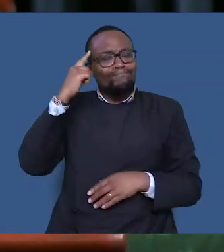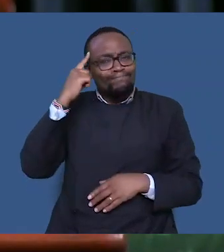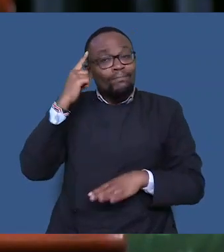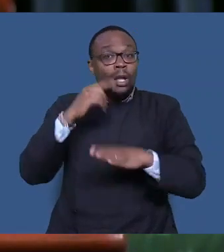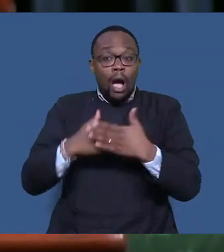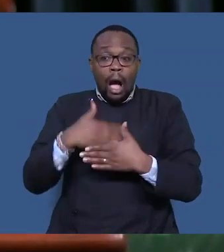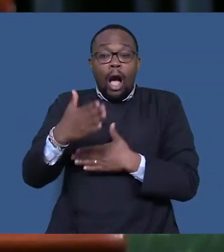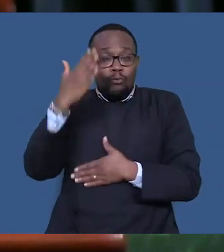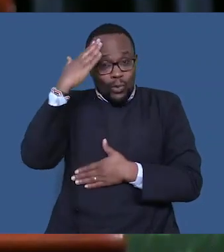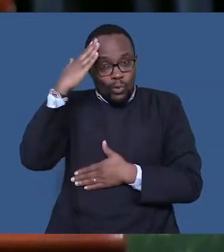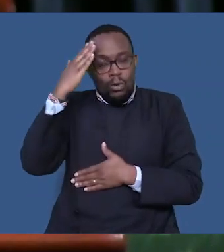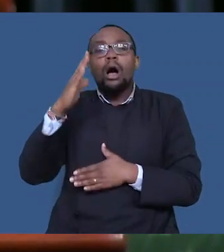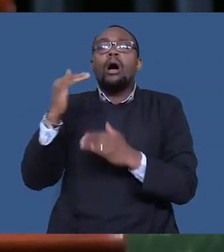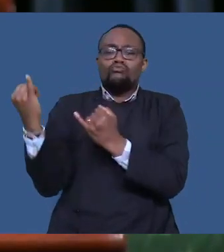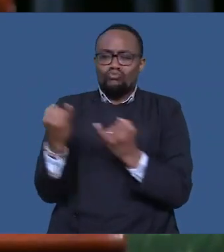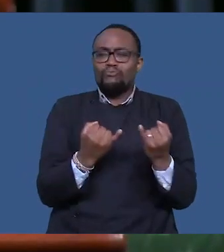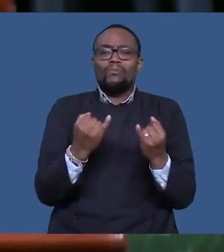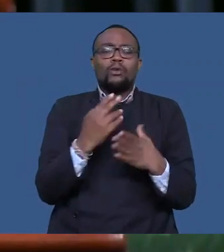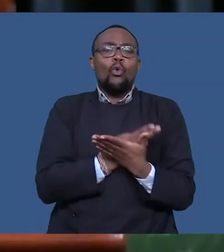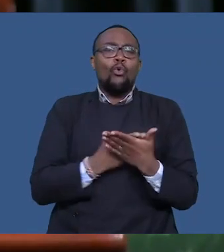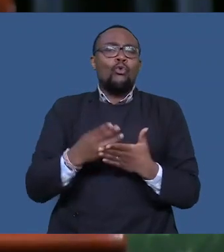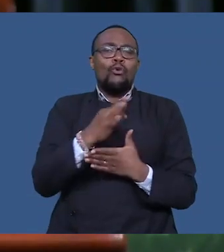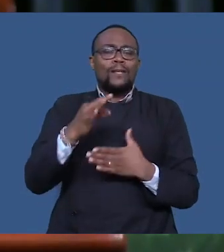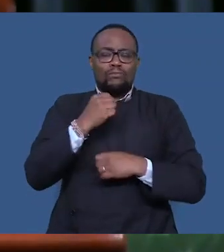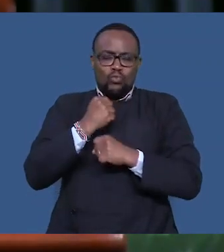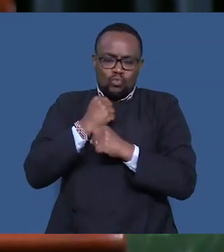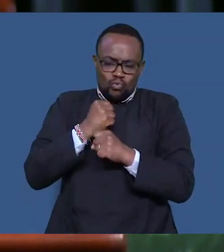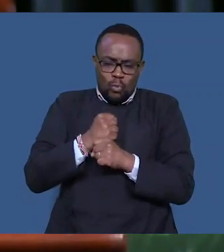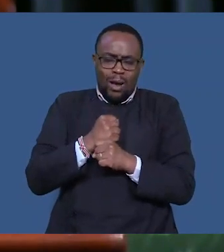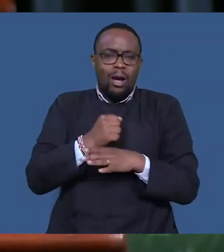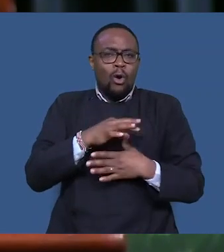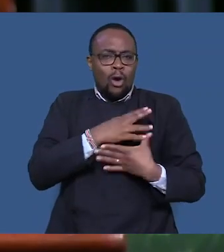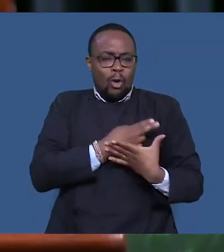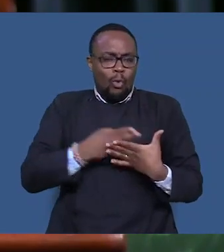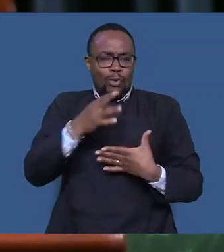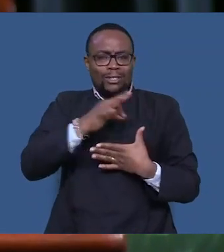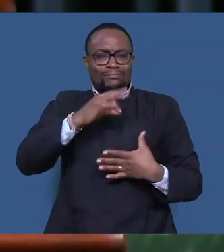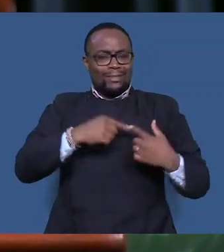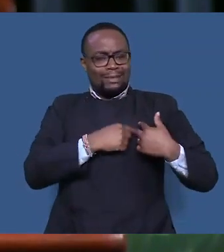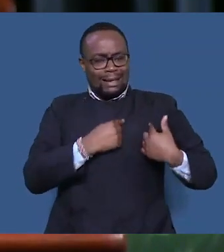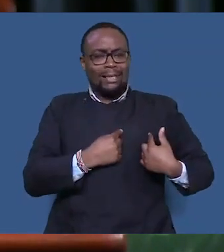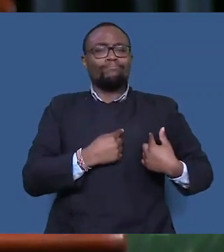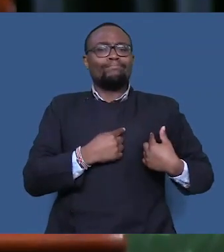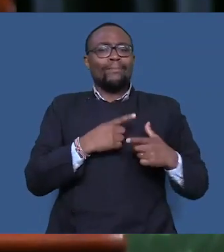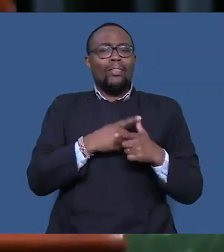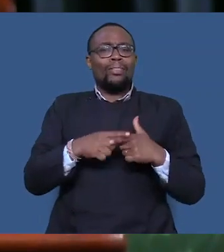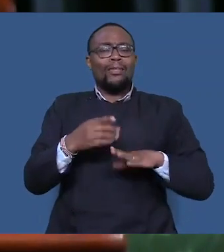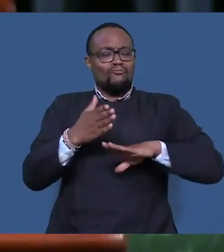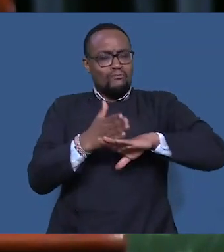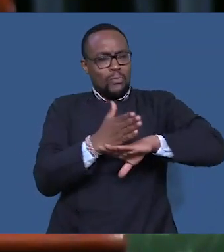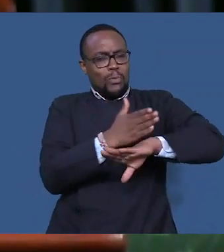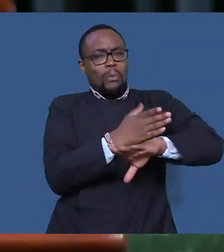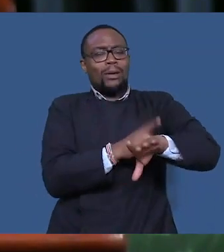in mind, you just partner. You continually and consistently ask the Spirit of God to actually reveal more to you in your area, and